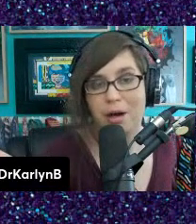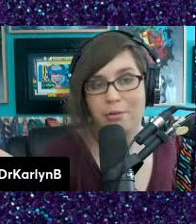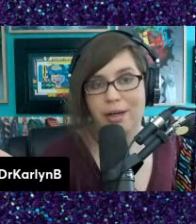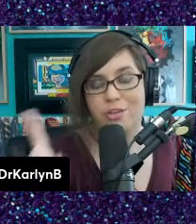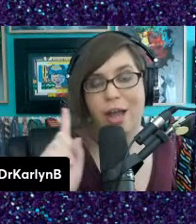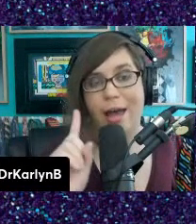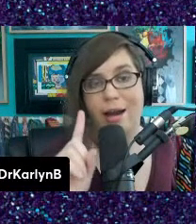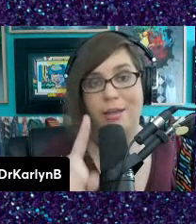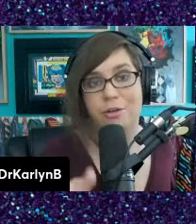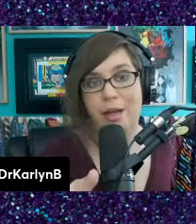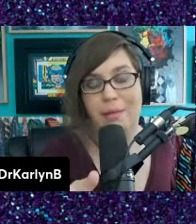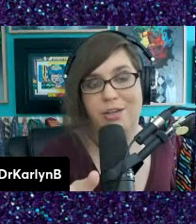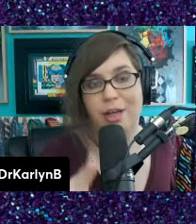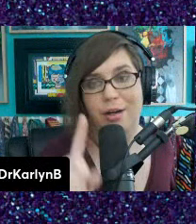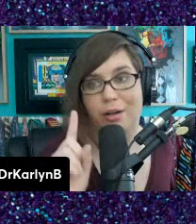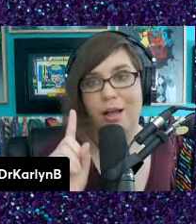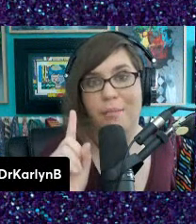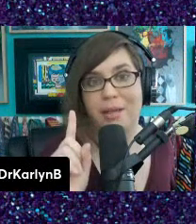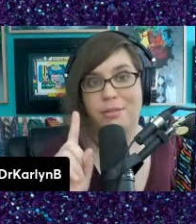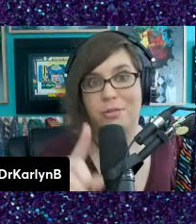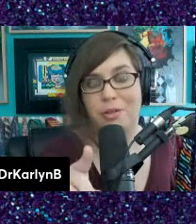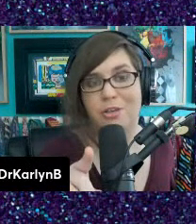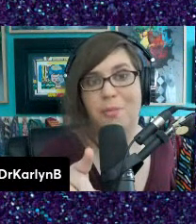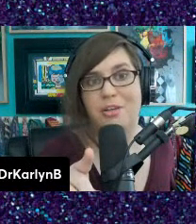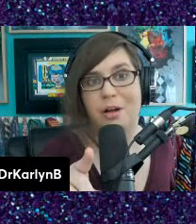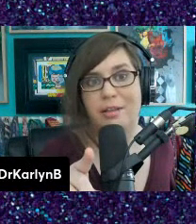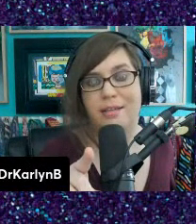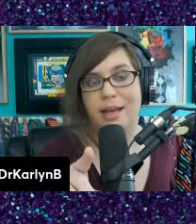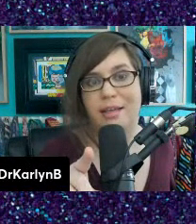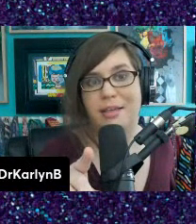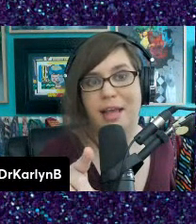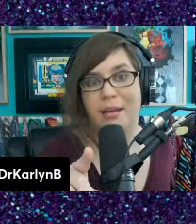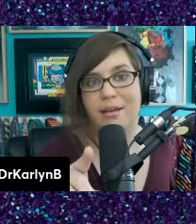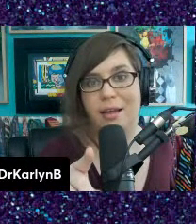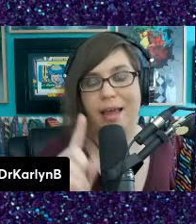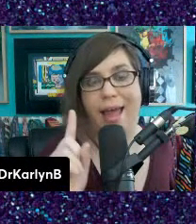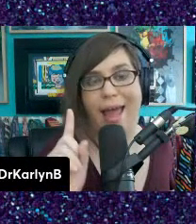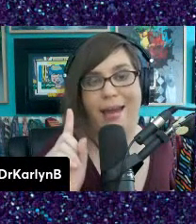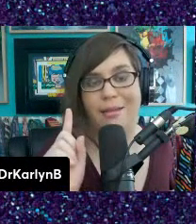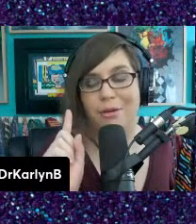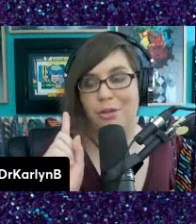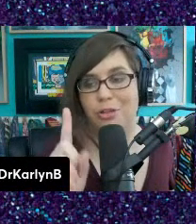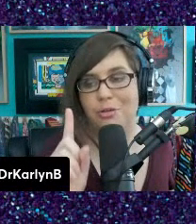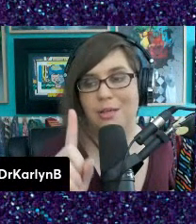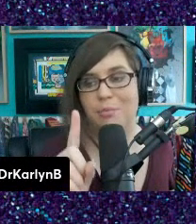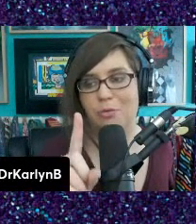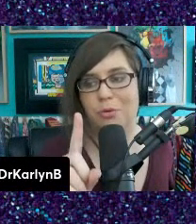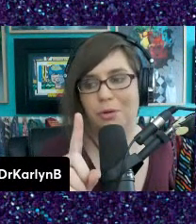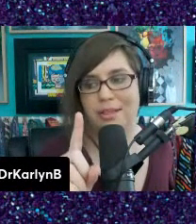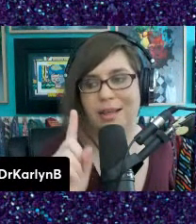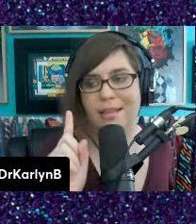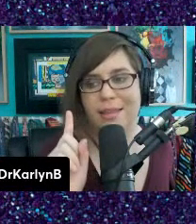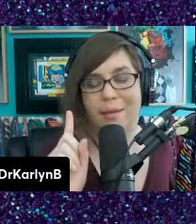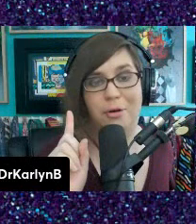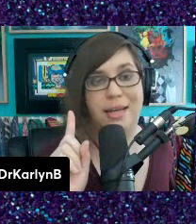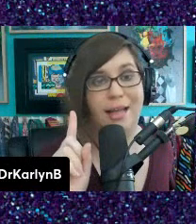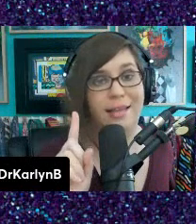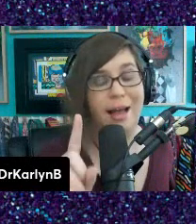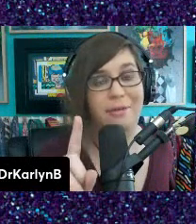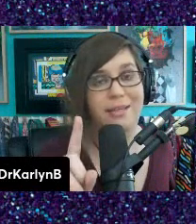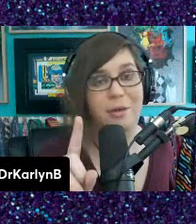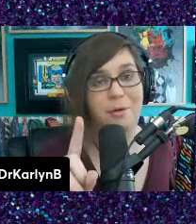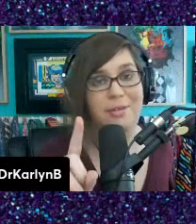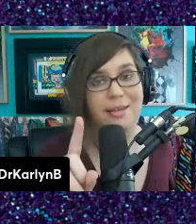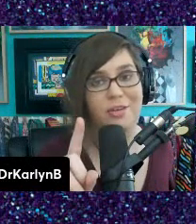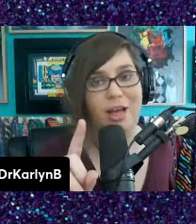open, unmoderated chat. I curate my channel because there's only so much nonsense I can take. And there are two simple rules that I'm going to ask